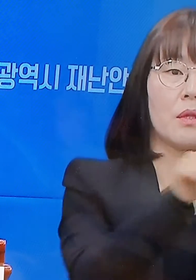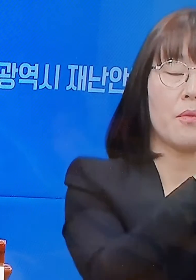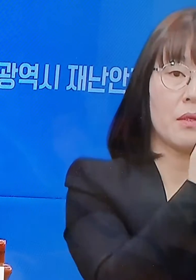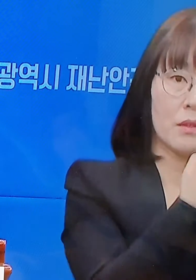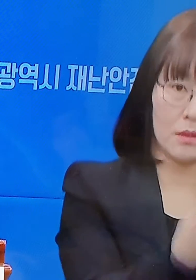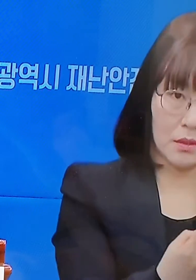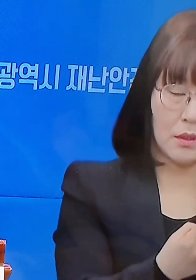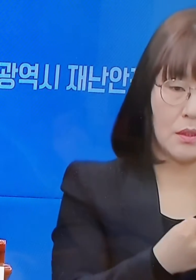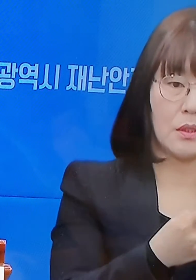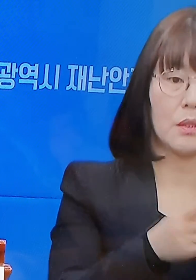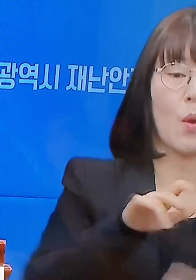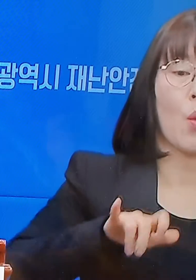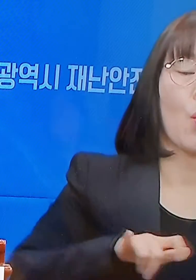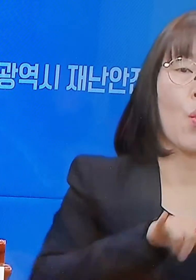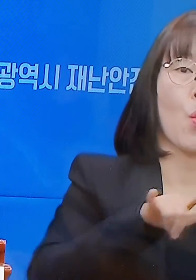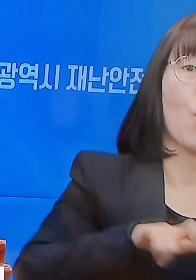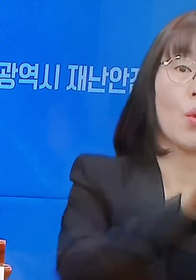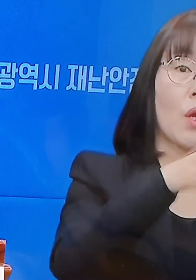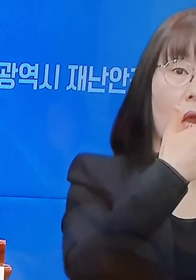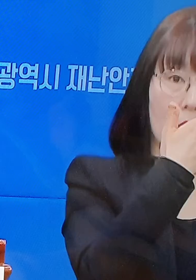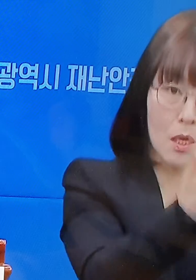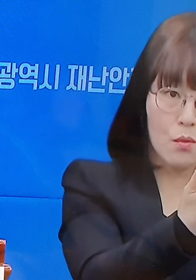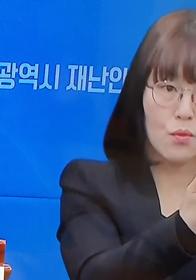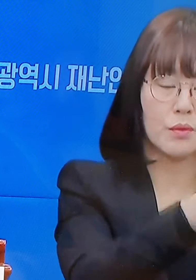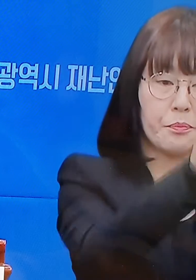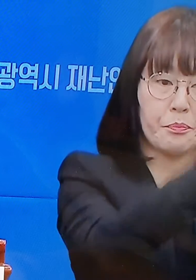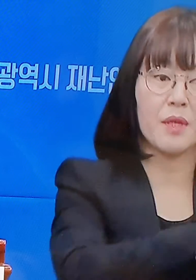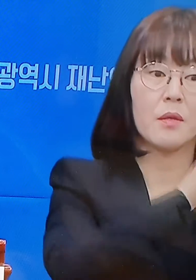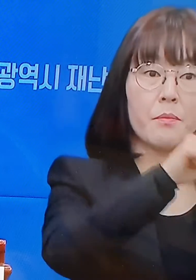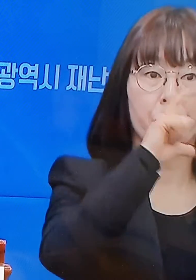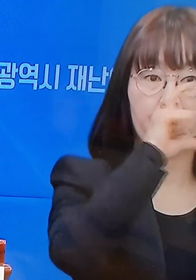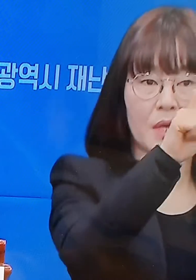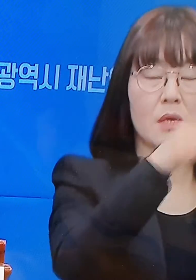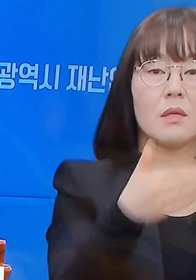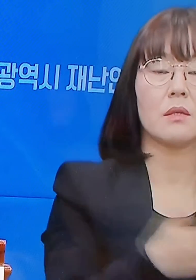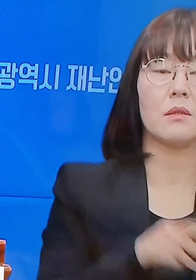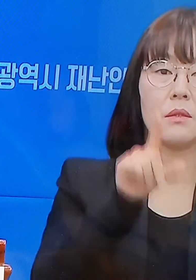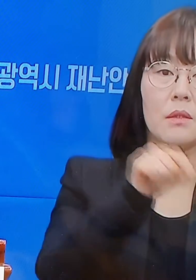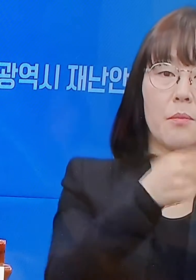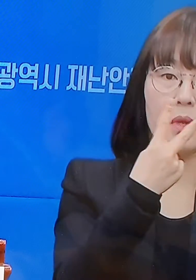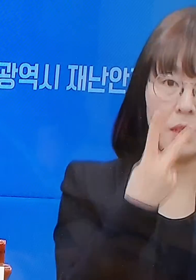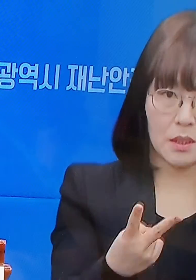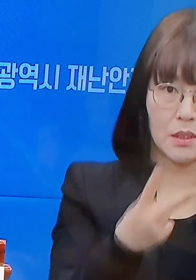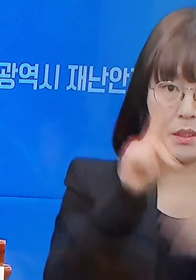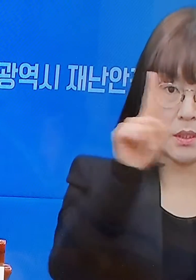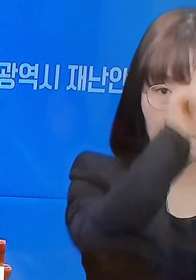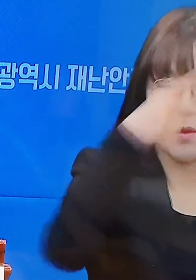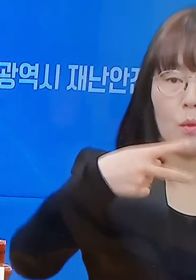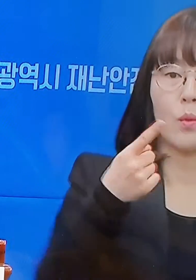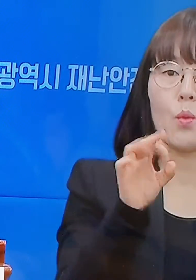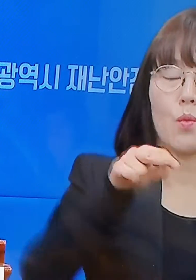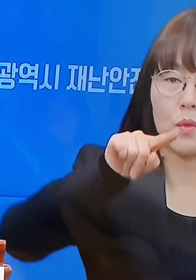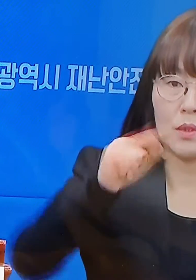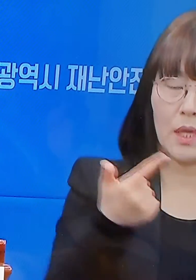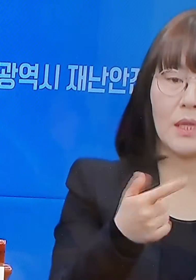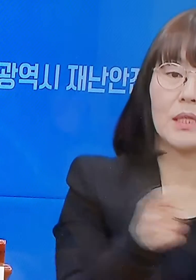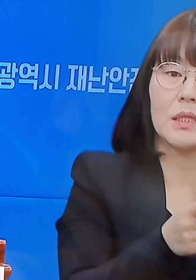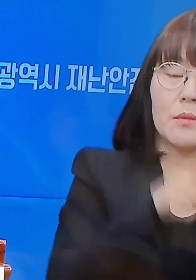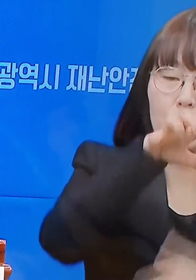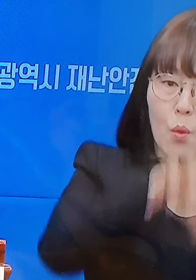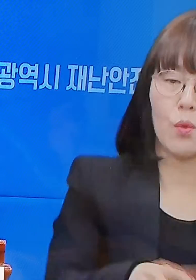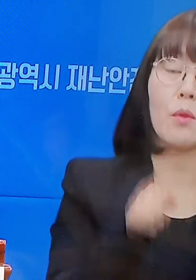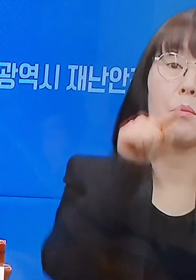degrees centigrade. Negative pressure beds are also managed